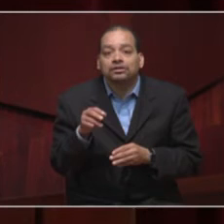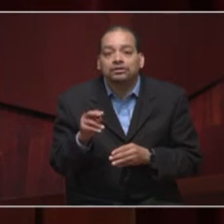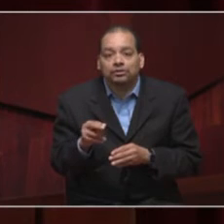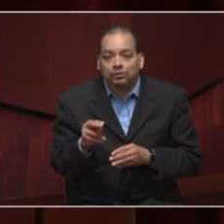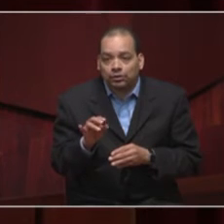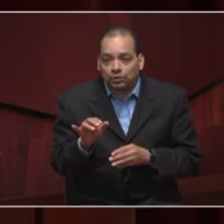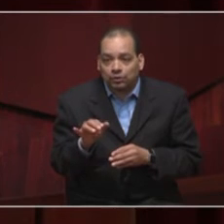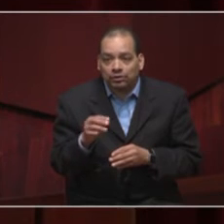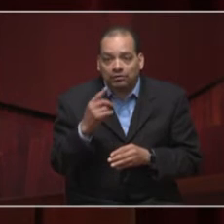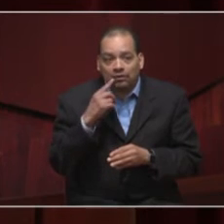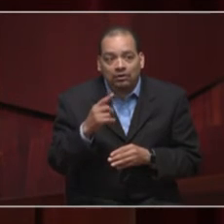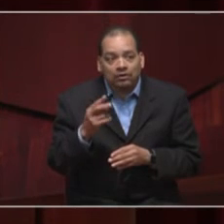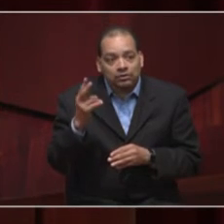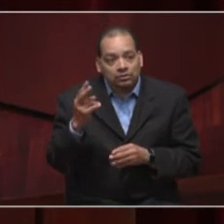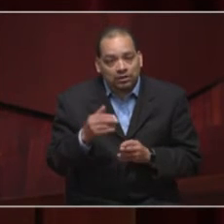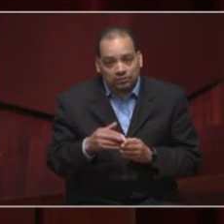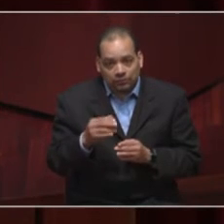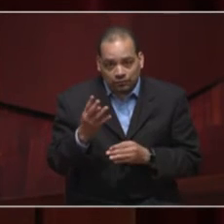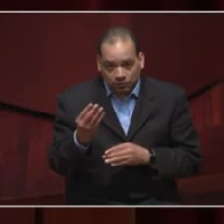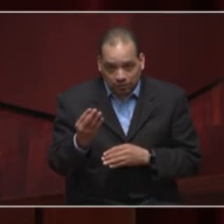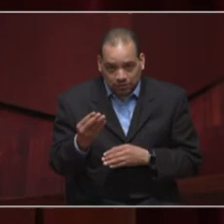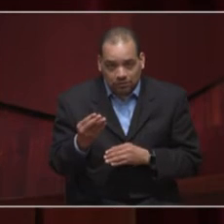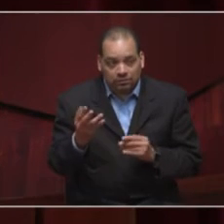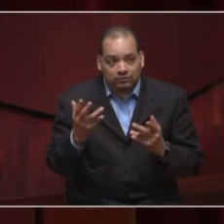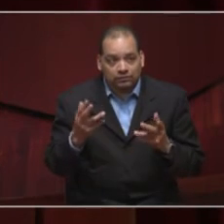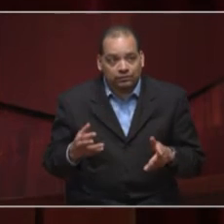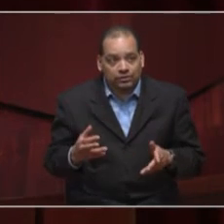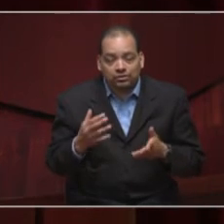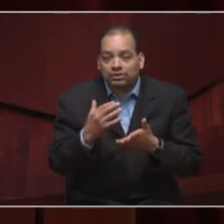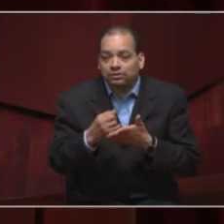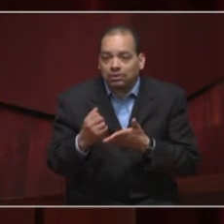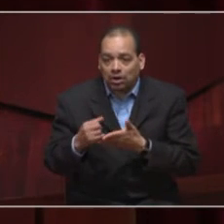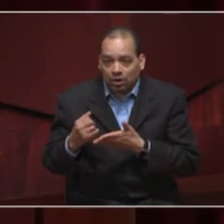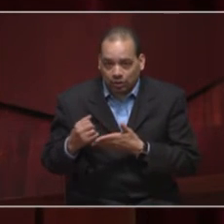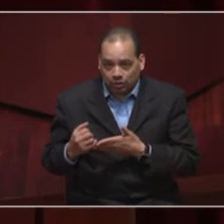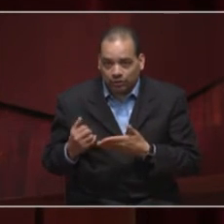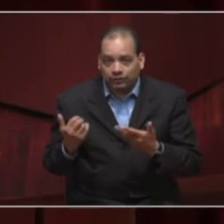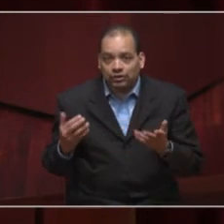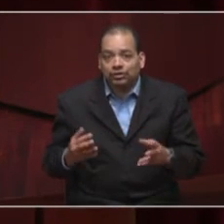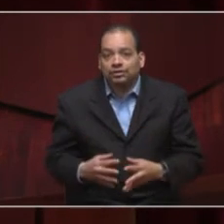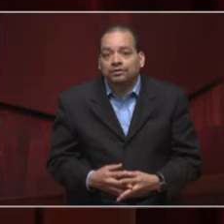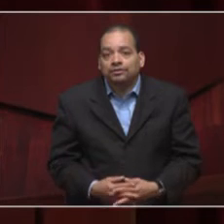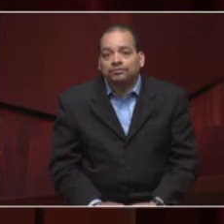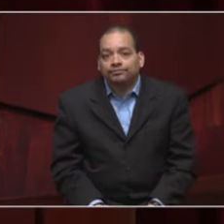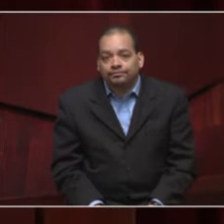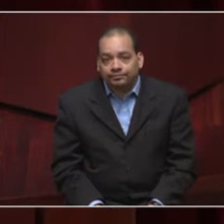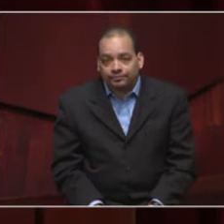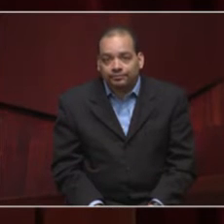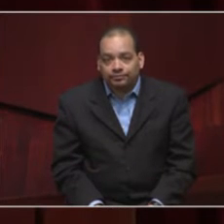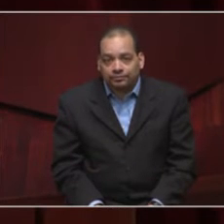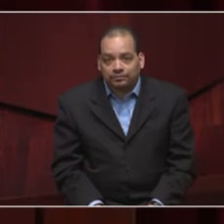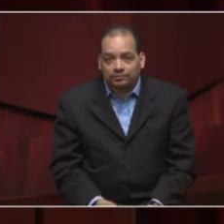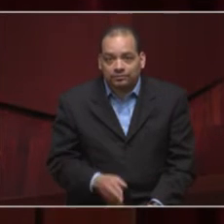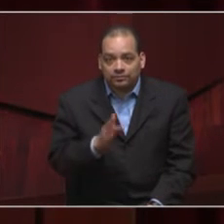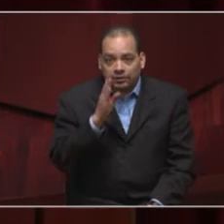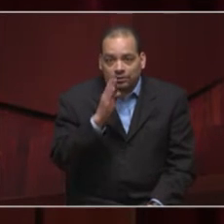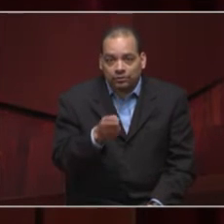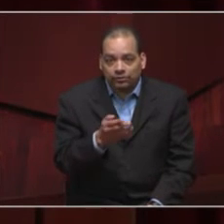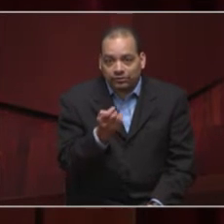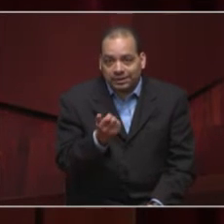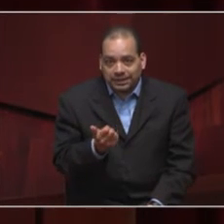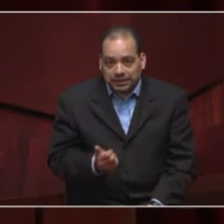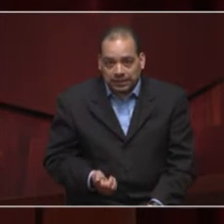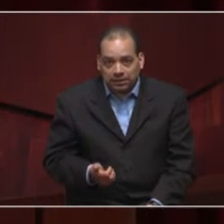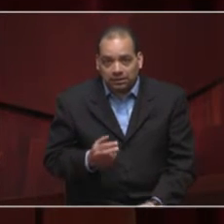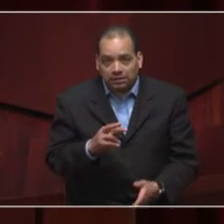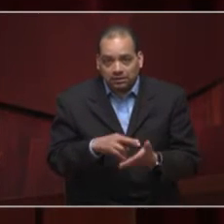that we loaded for 2014 expired. We will be deleting those. We are now working